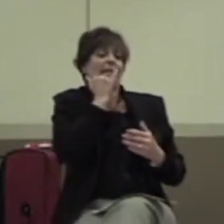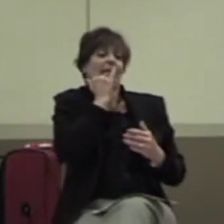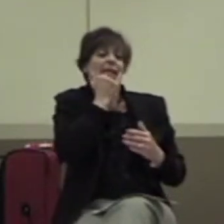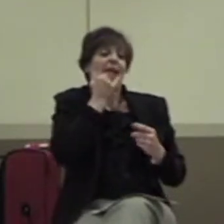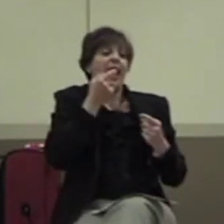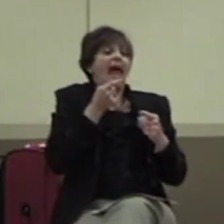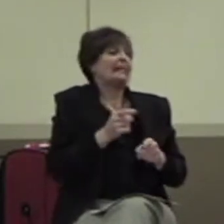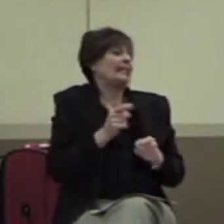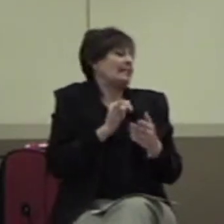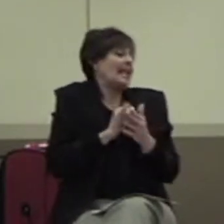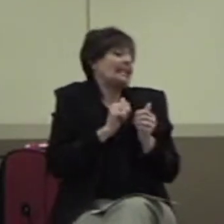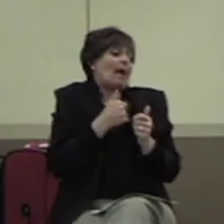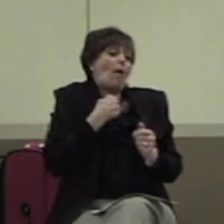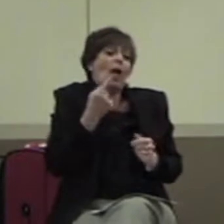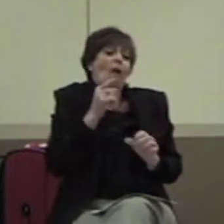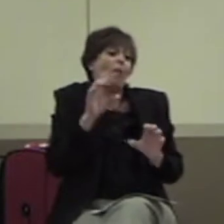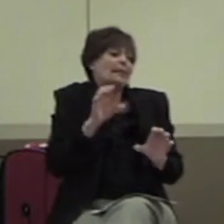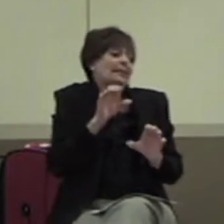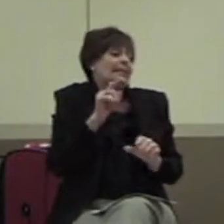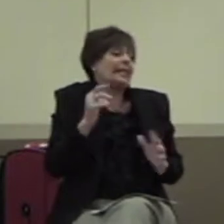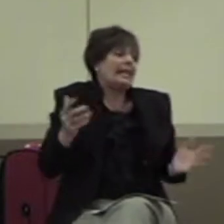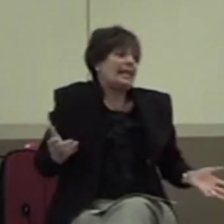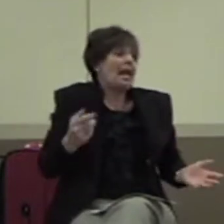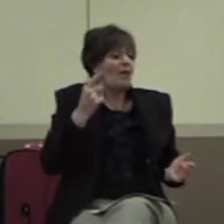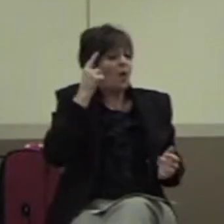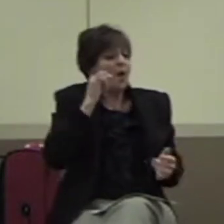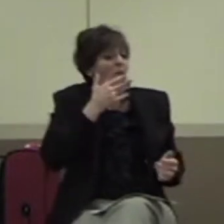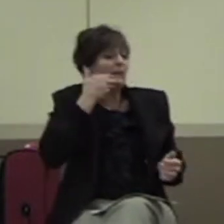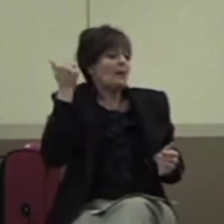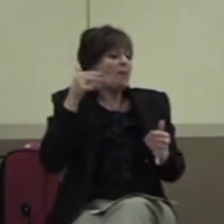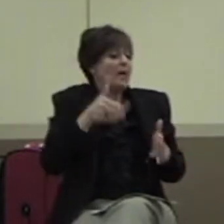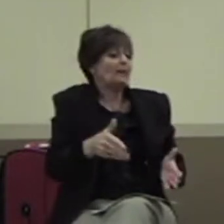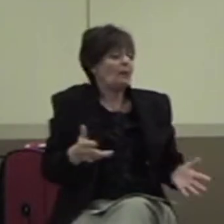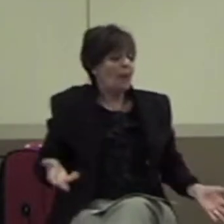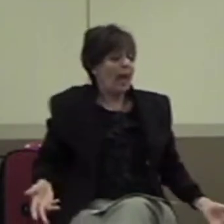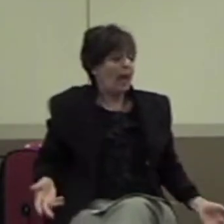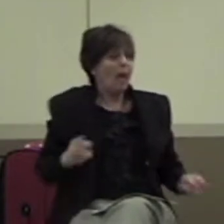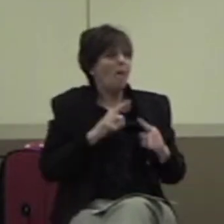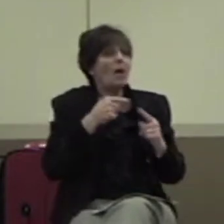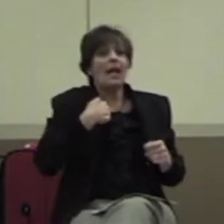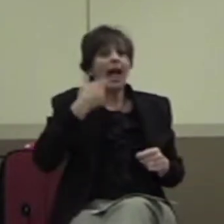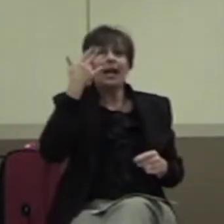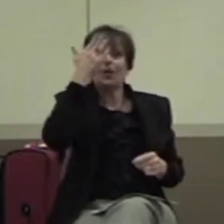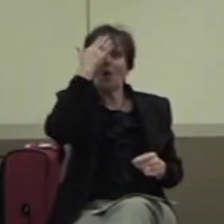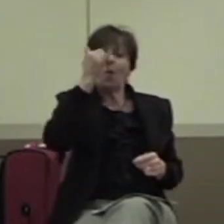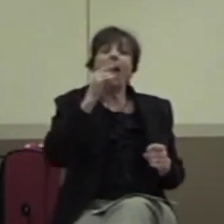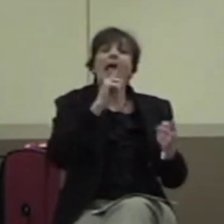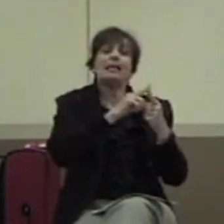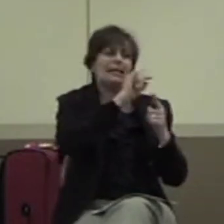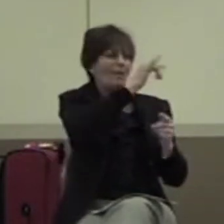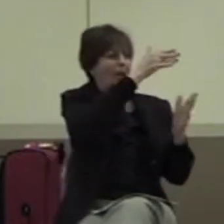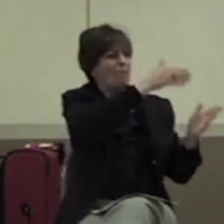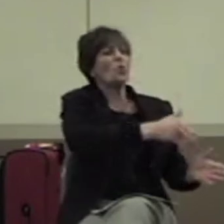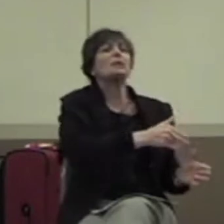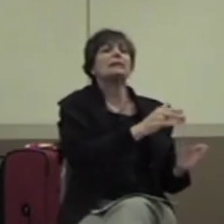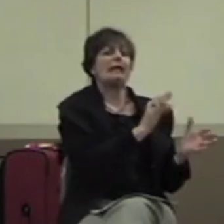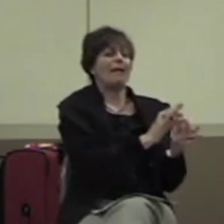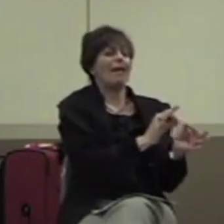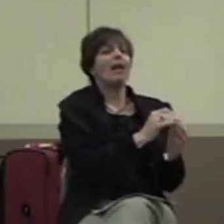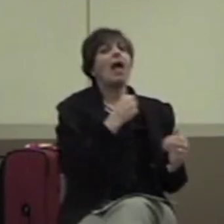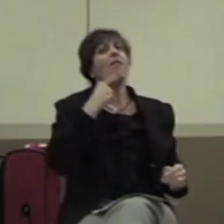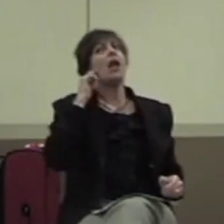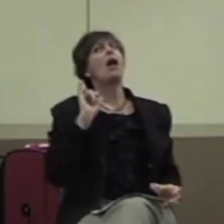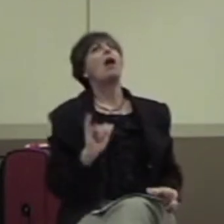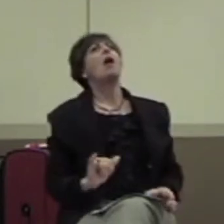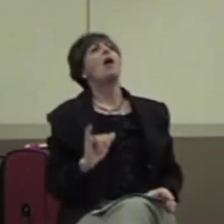where that's the way I always did it because I thought, you know, this would be the best way. But I didn't know why until this person said that to me,